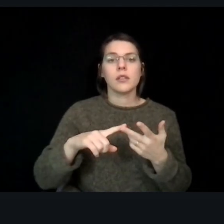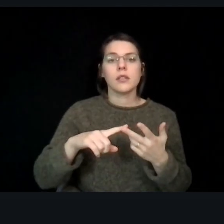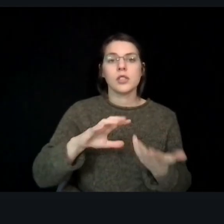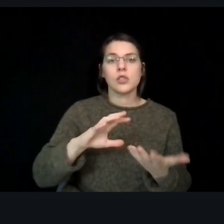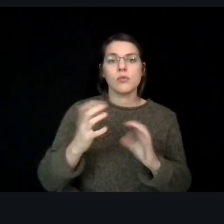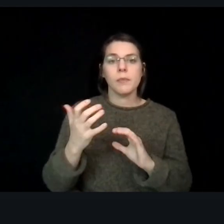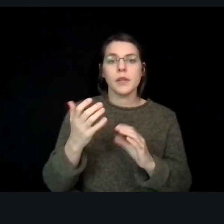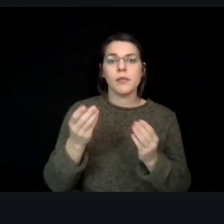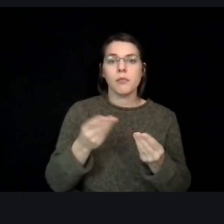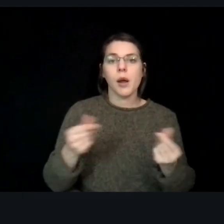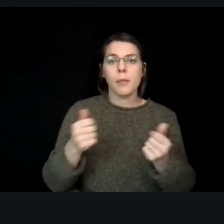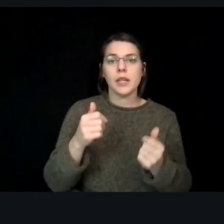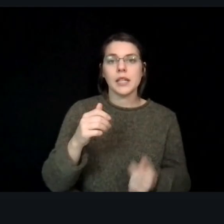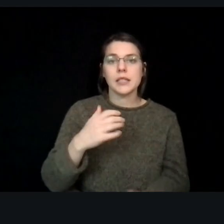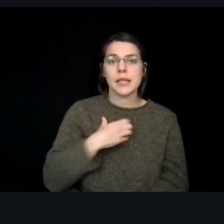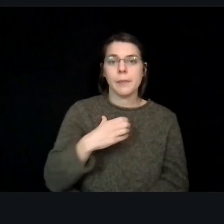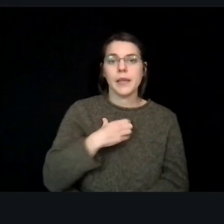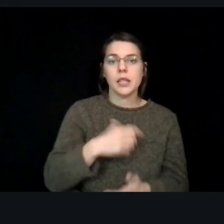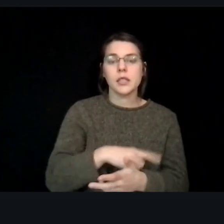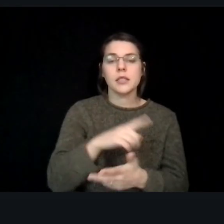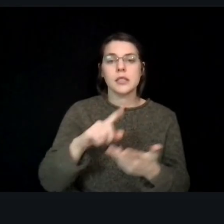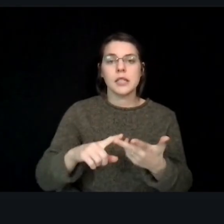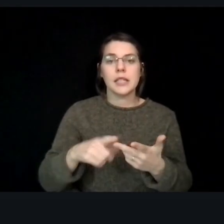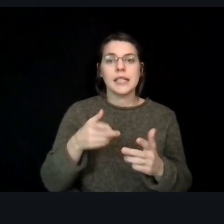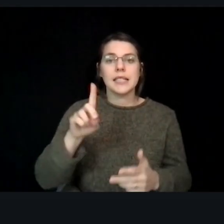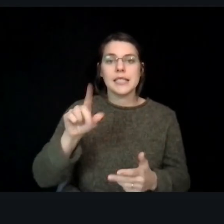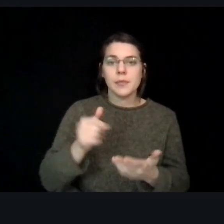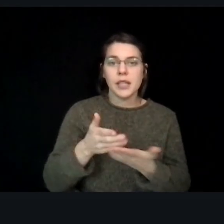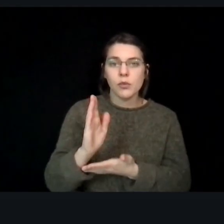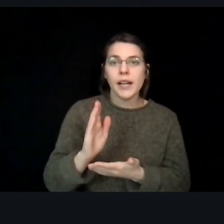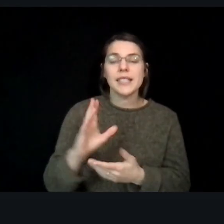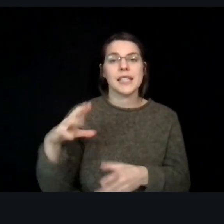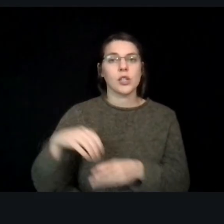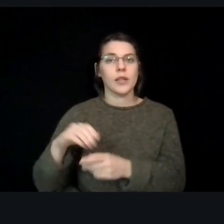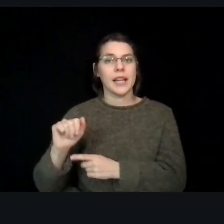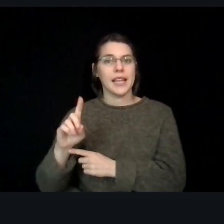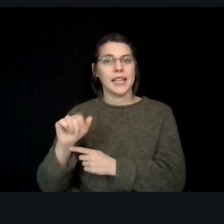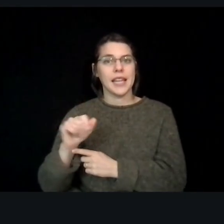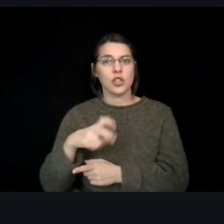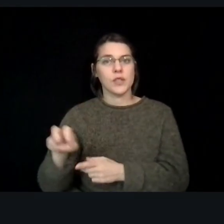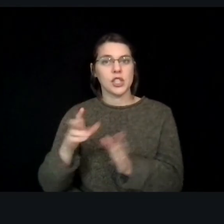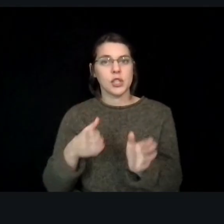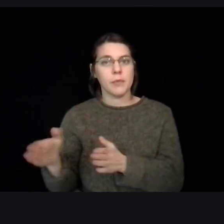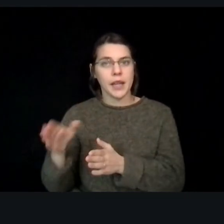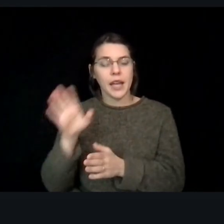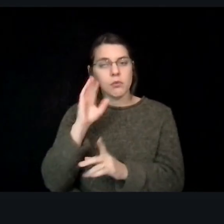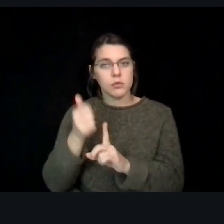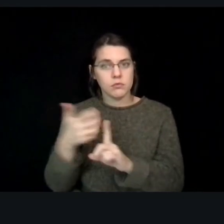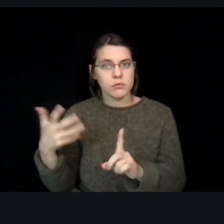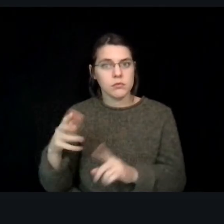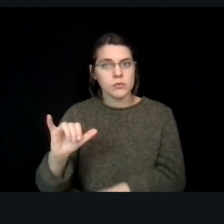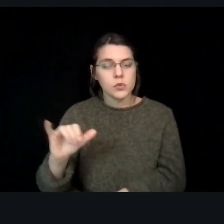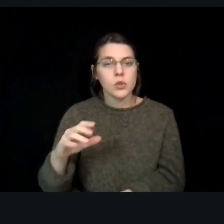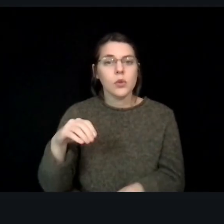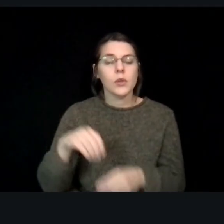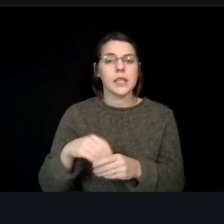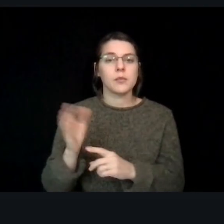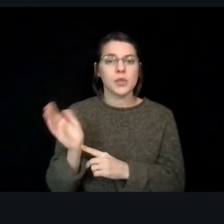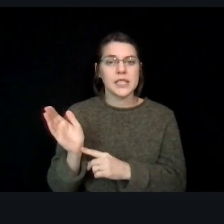disability rights, including our ADA transition plan, which again, you will hear more about shortly in the